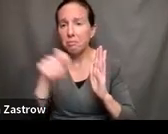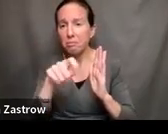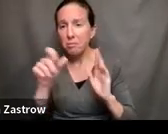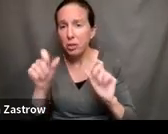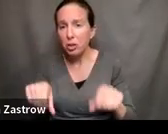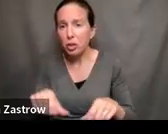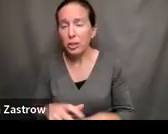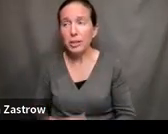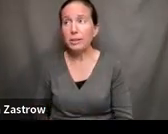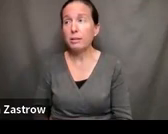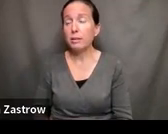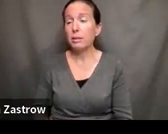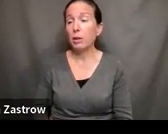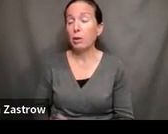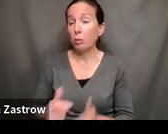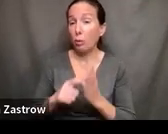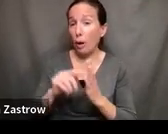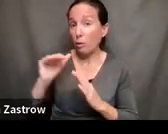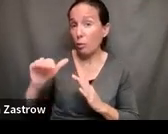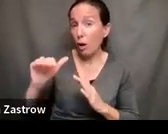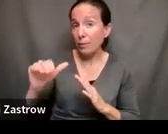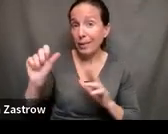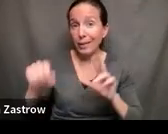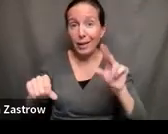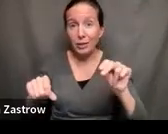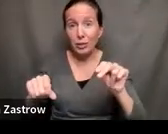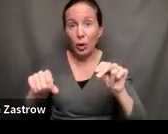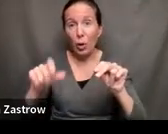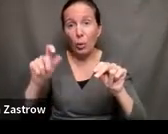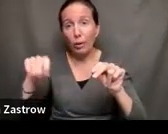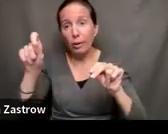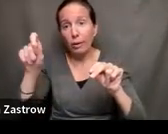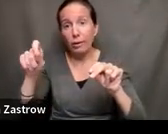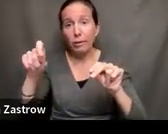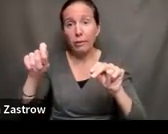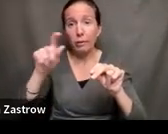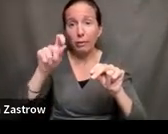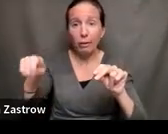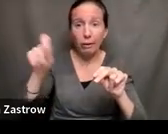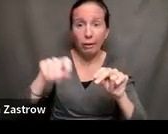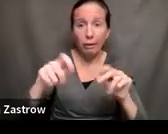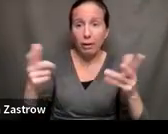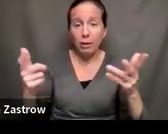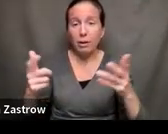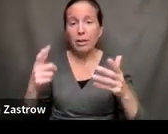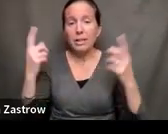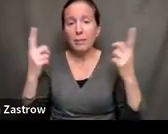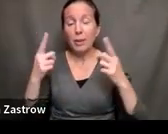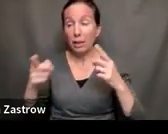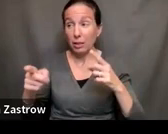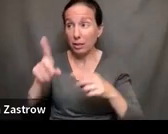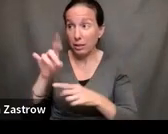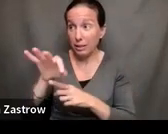it? Or did he actually finish his work? So you might want to